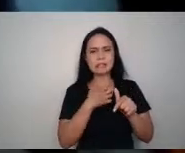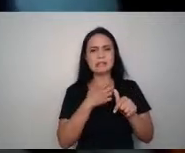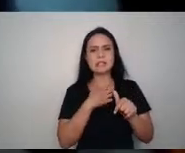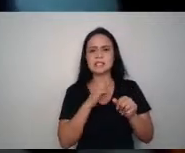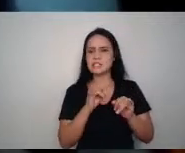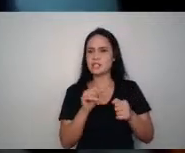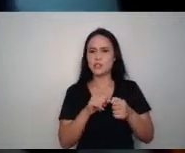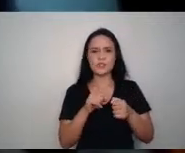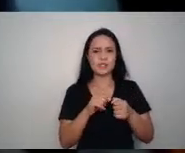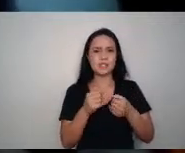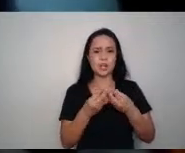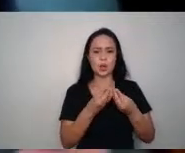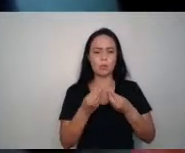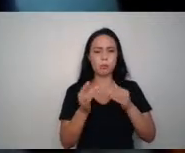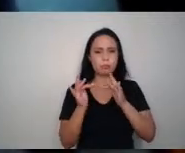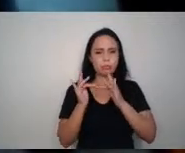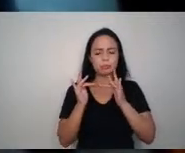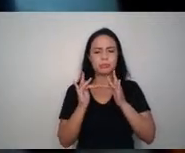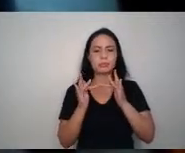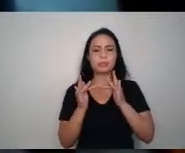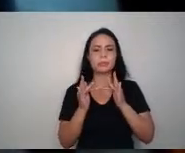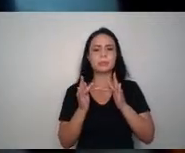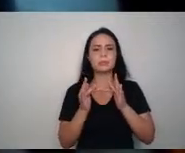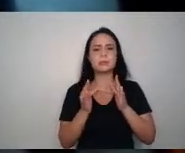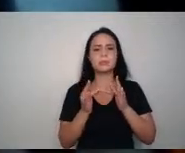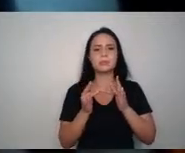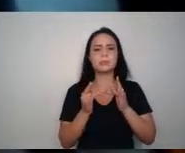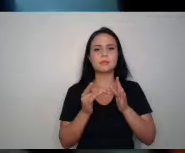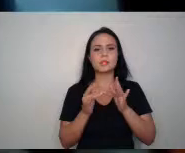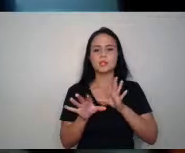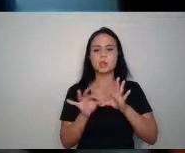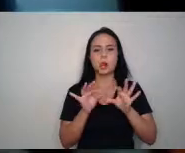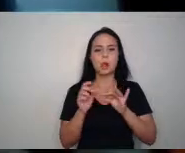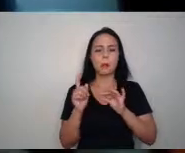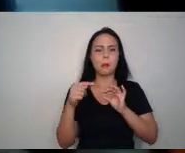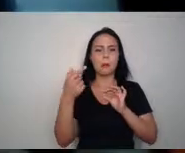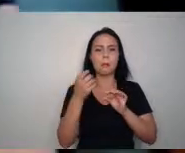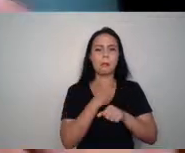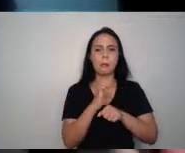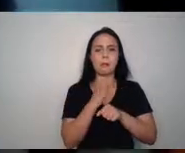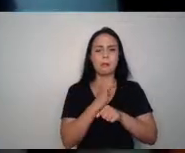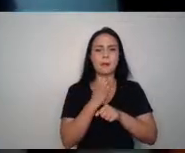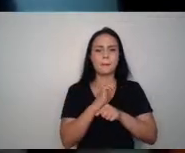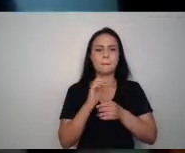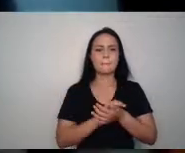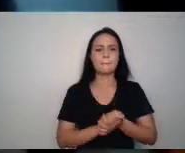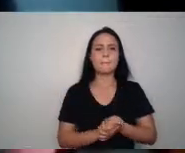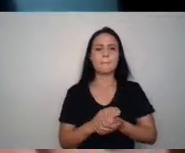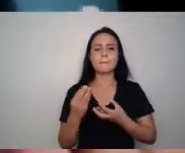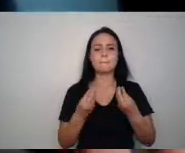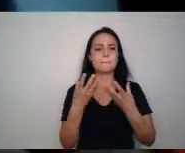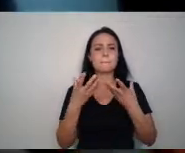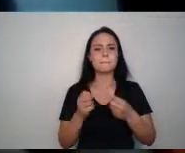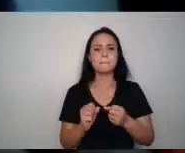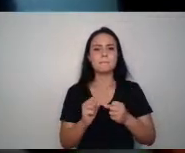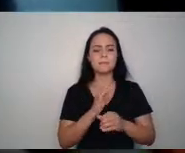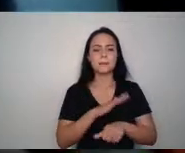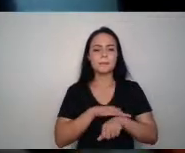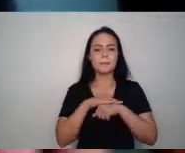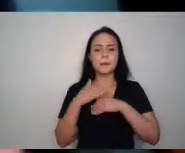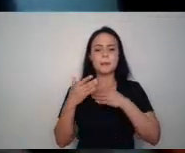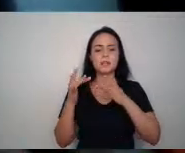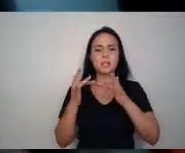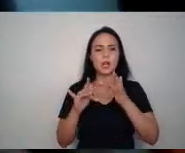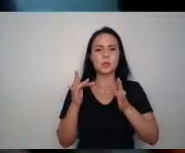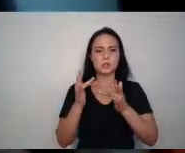they feel that if they're not connected, they're not going to be chosen for the next tasks. And that's why they